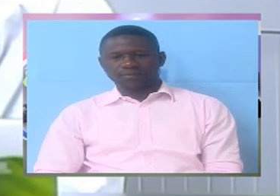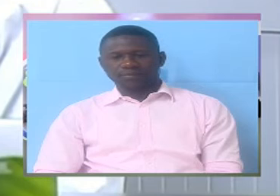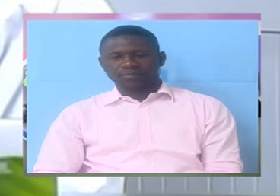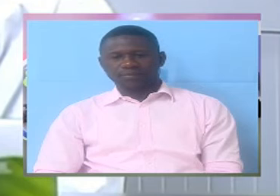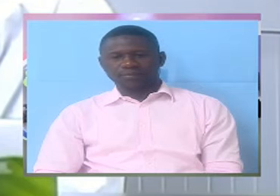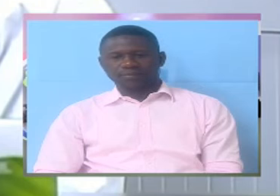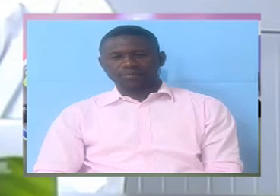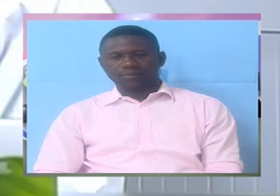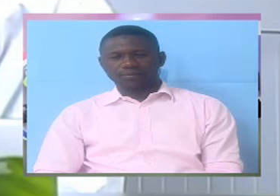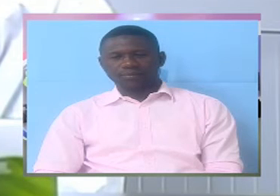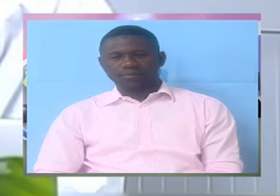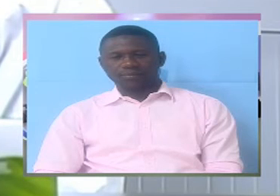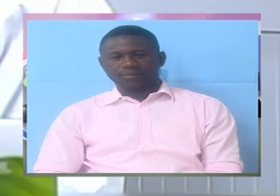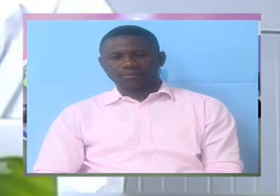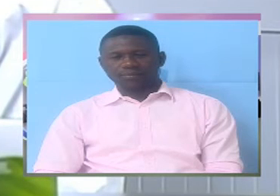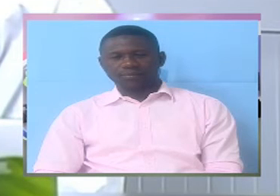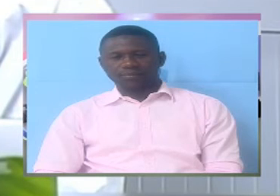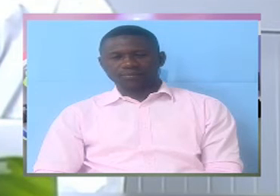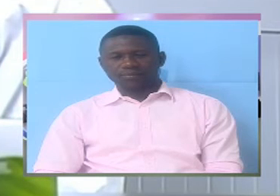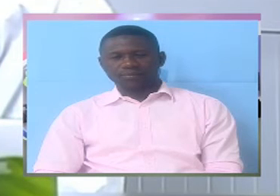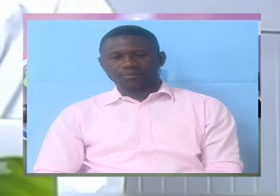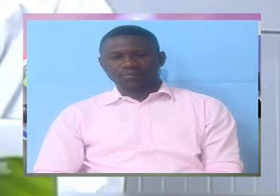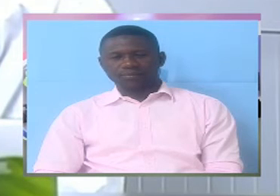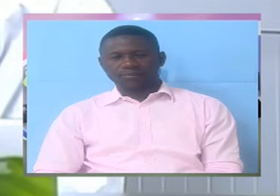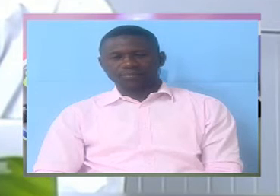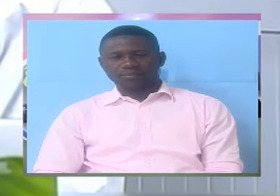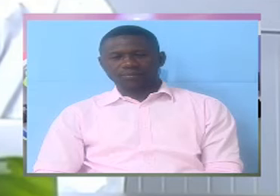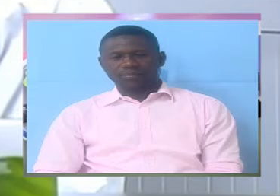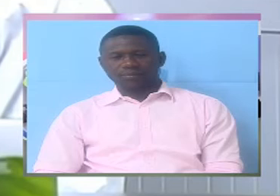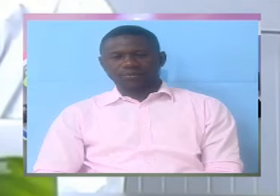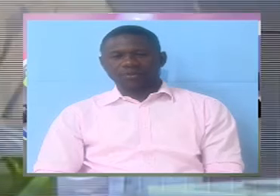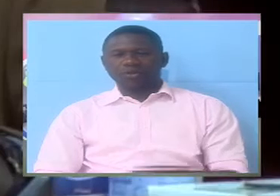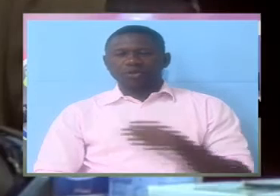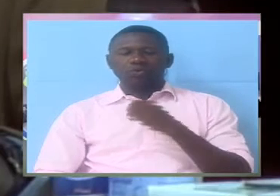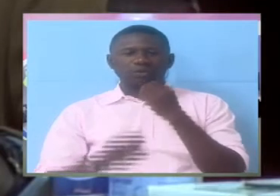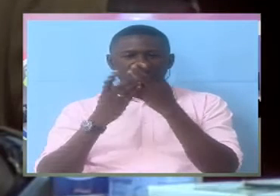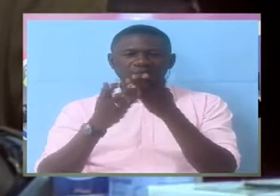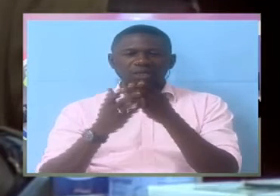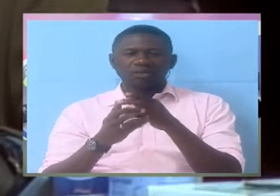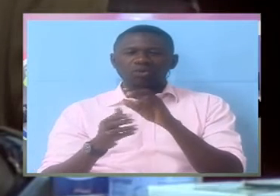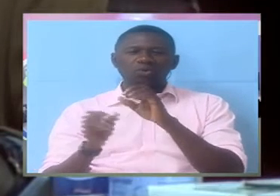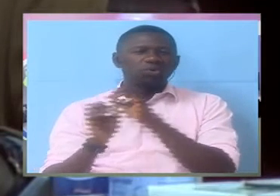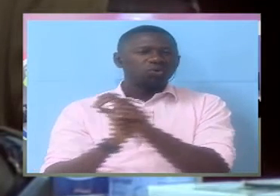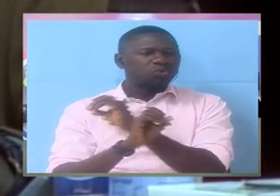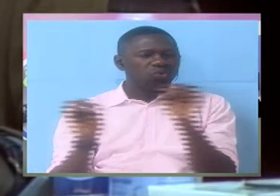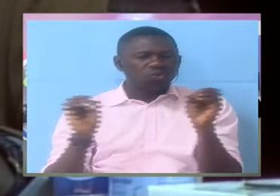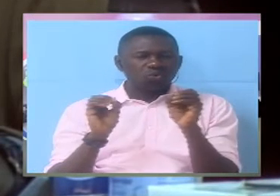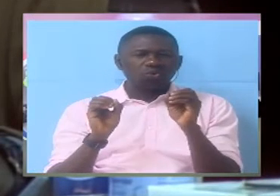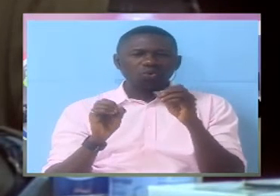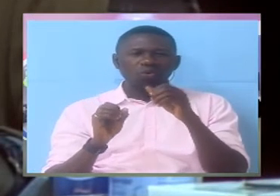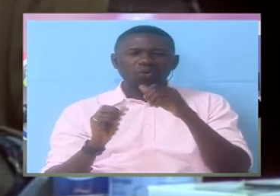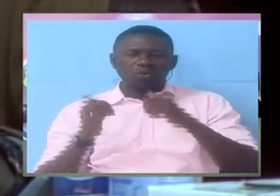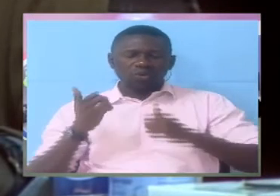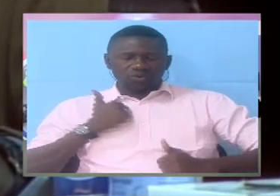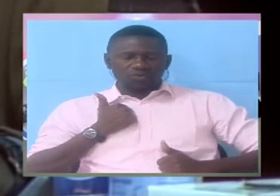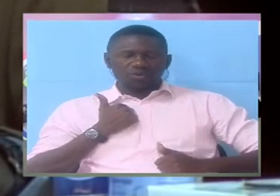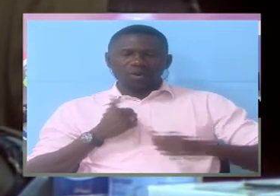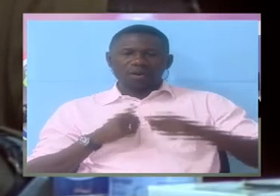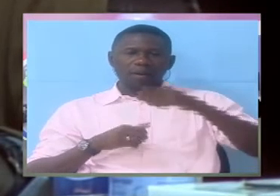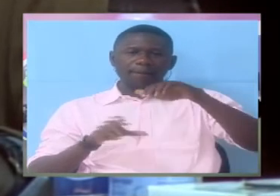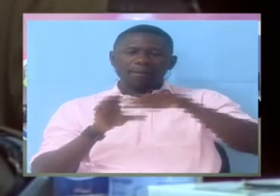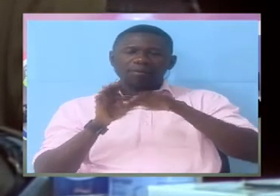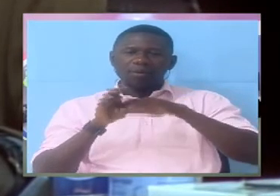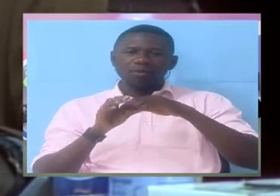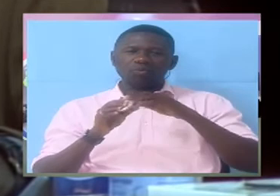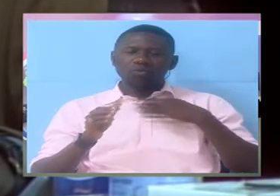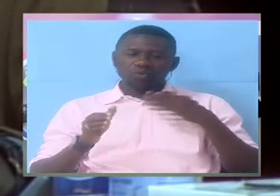kokono ilao alao do kokono je. You said that no officer would go through the service